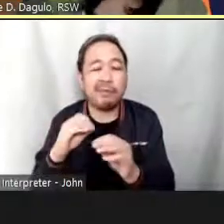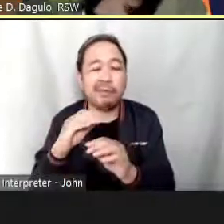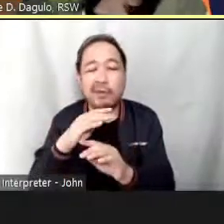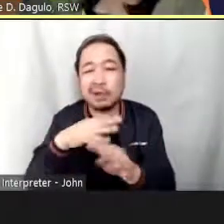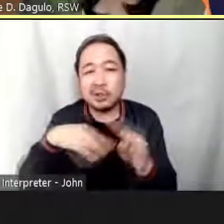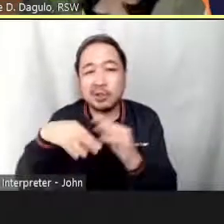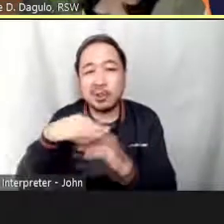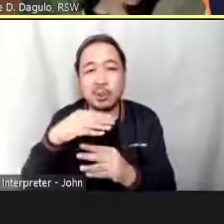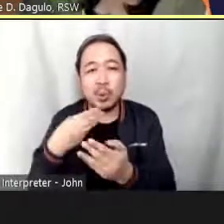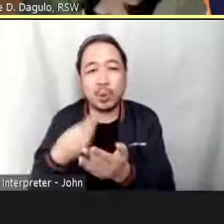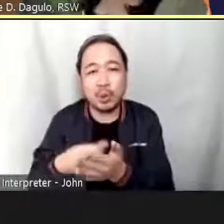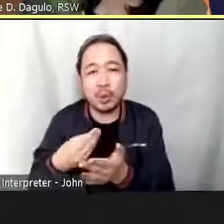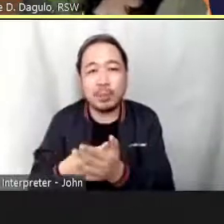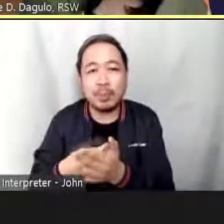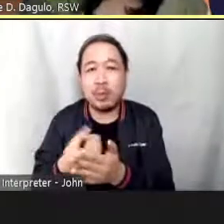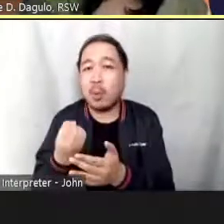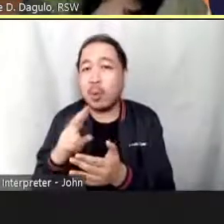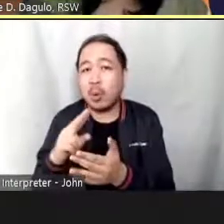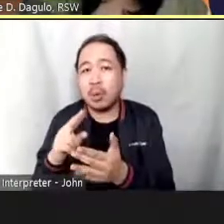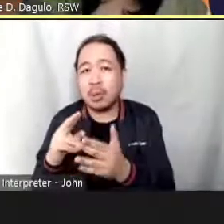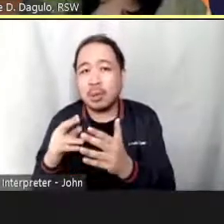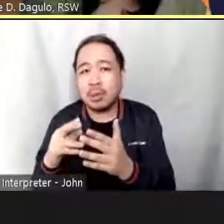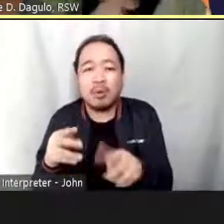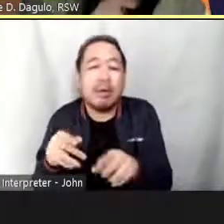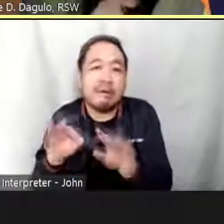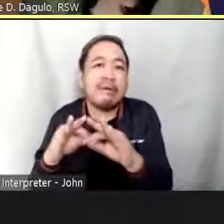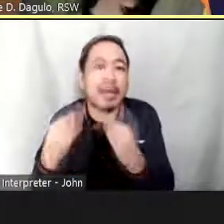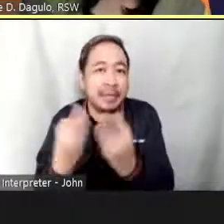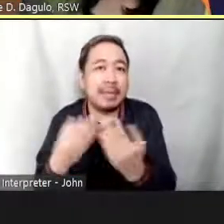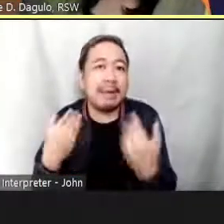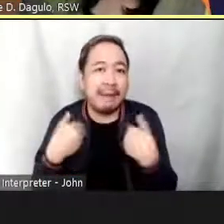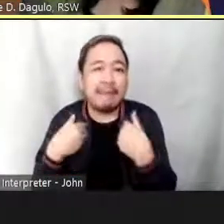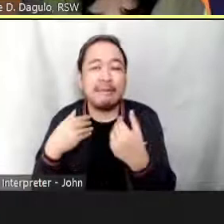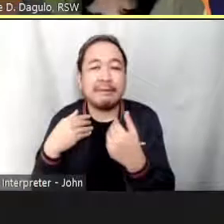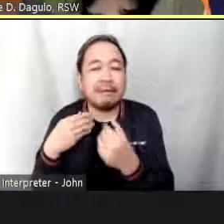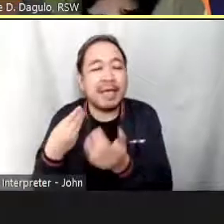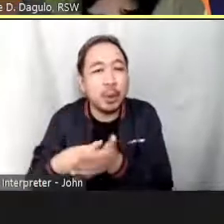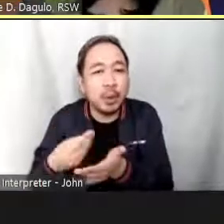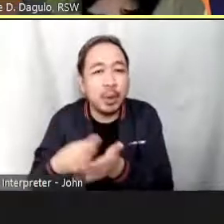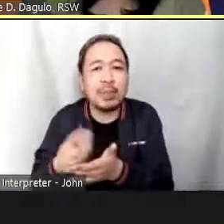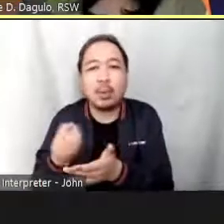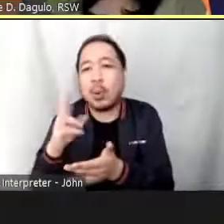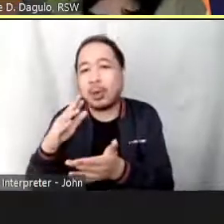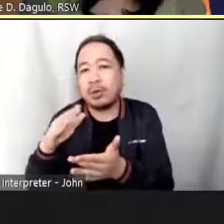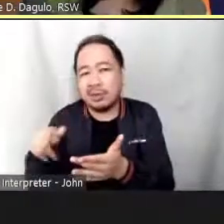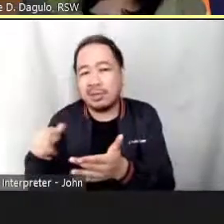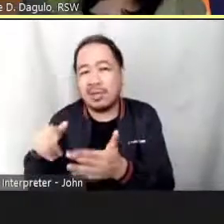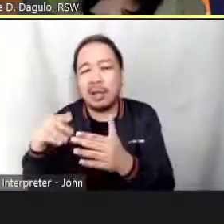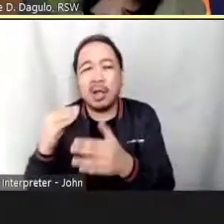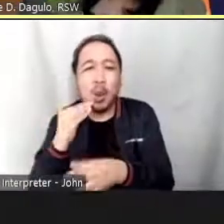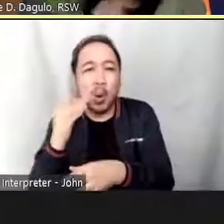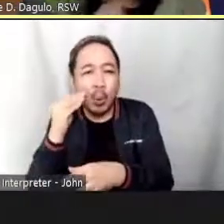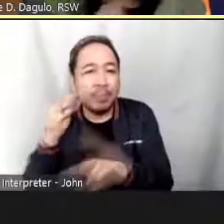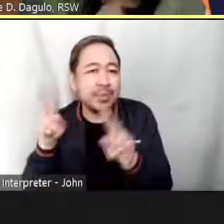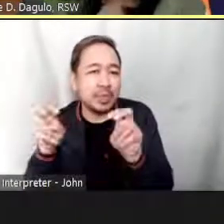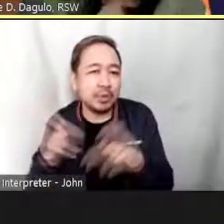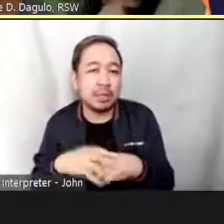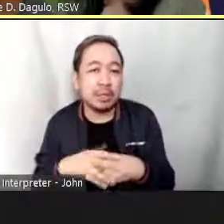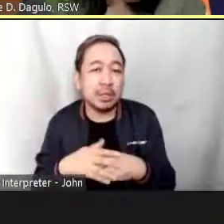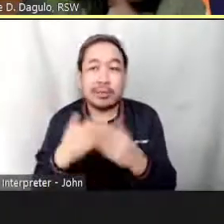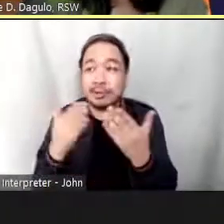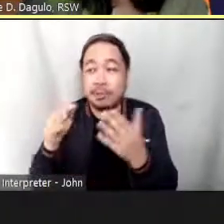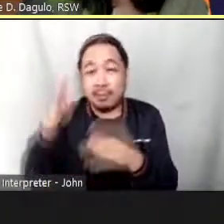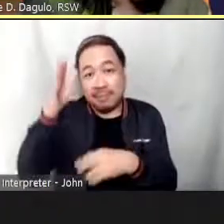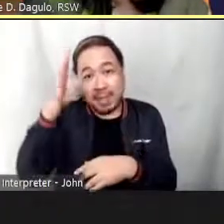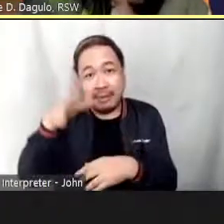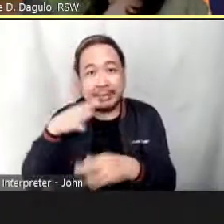victim of sexual abuse, and related to COVID-19, lack of gadget or load for phone, computer use, and